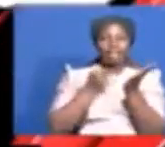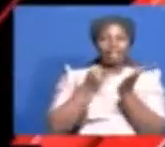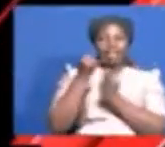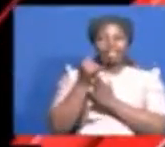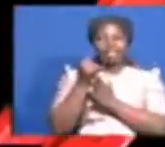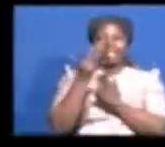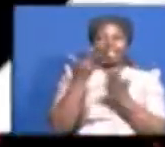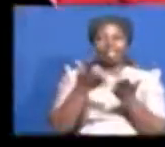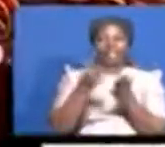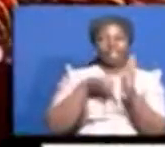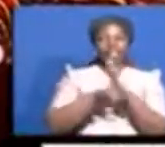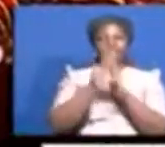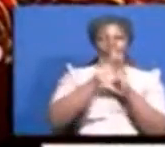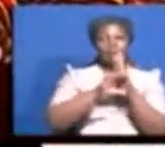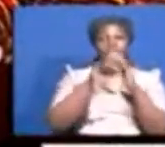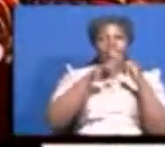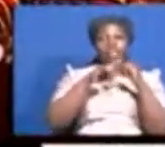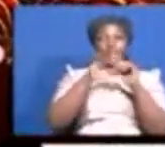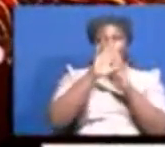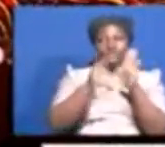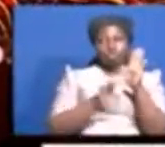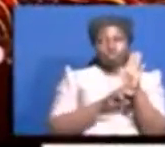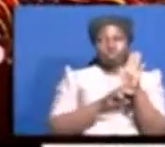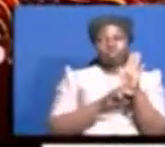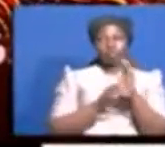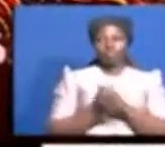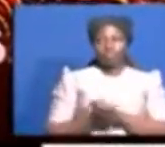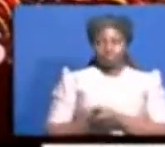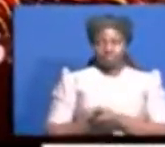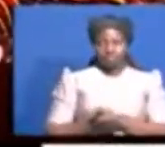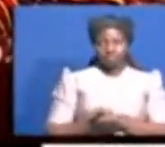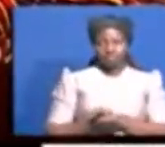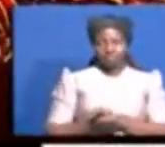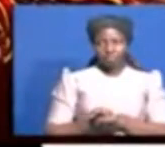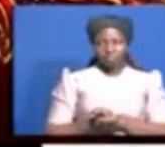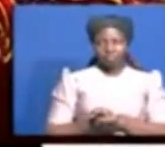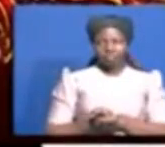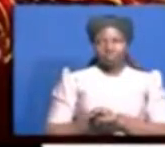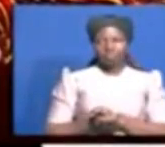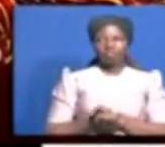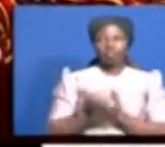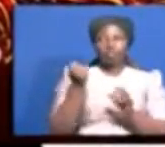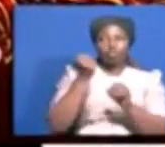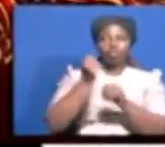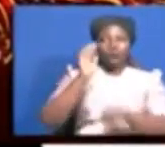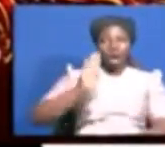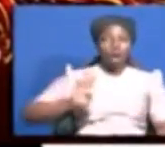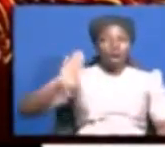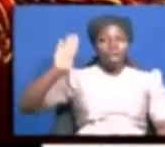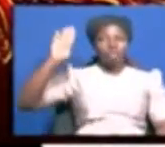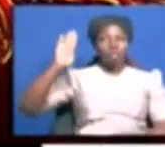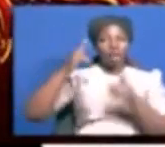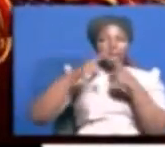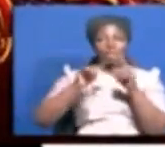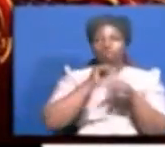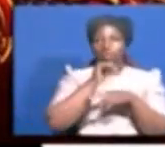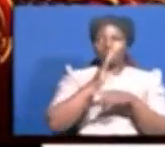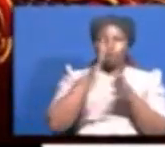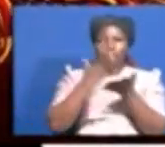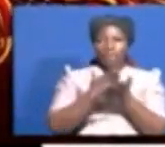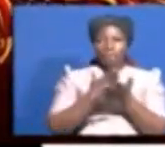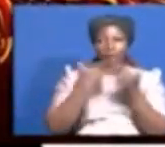in chapter 6 of the Constitution. Let's head over to take an oath and not to be affirmed. So I'll ask